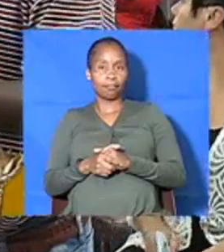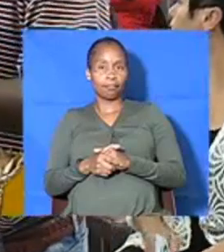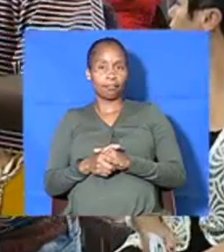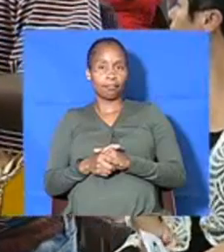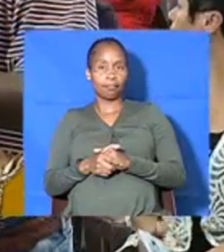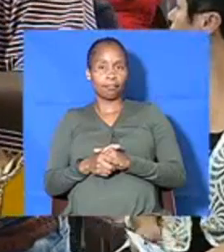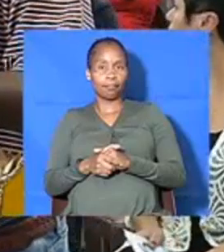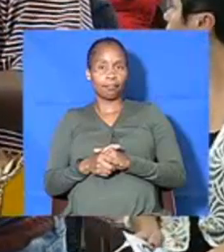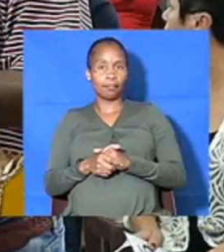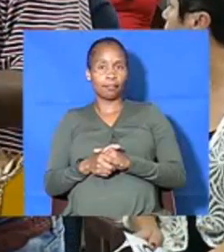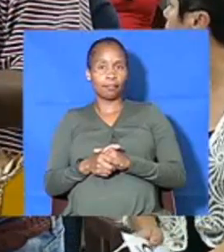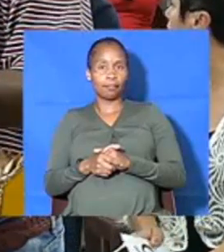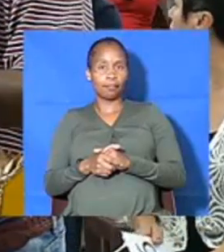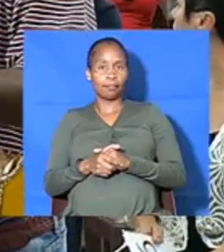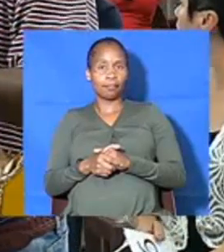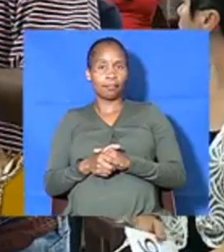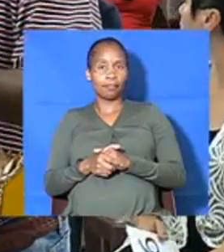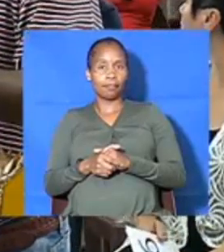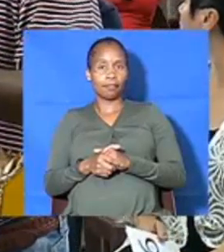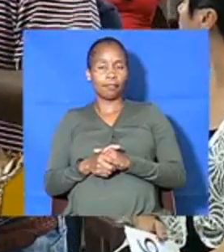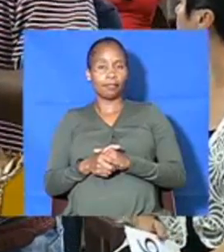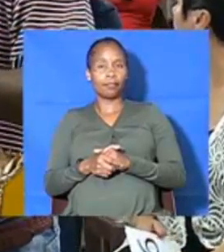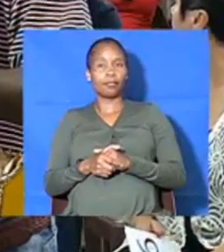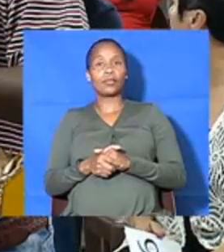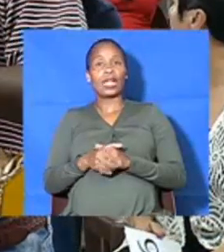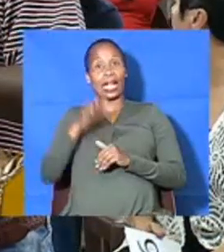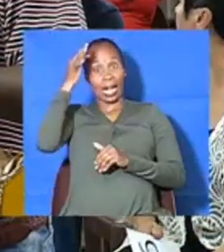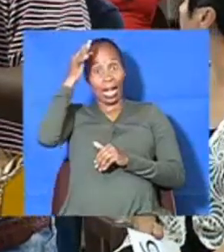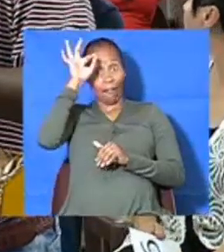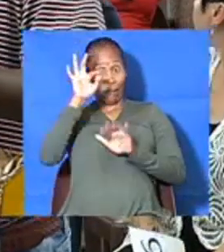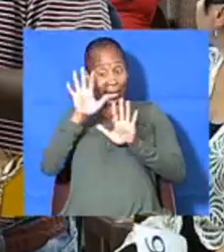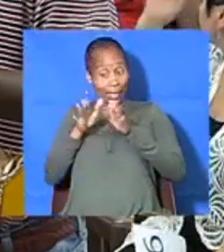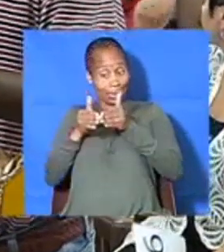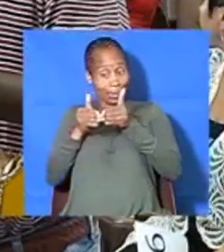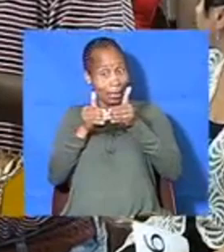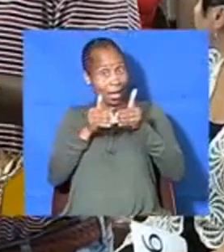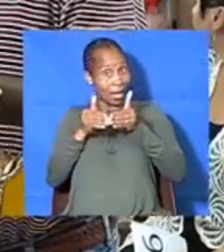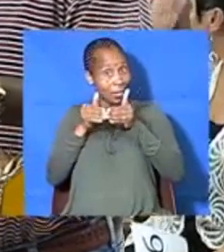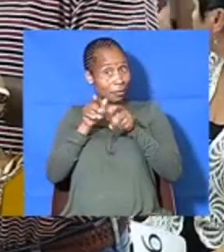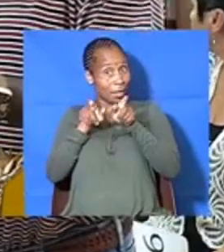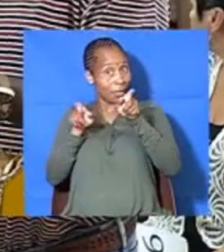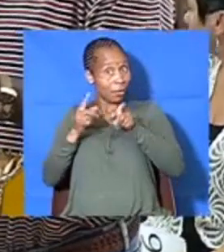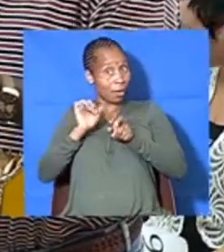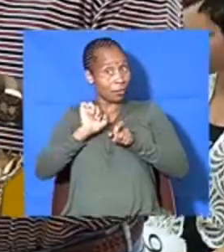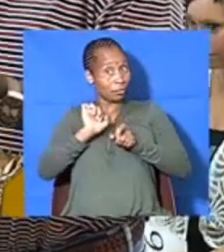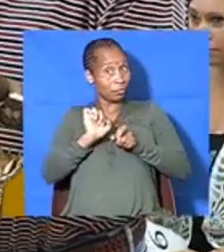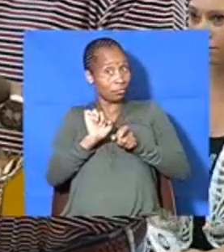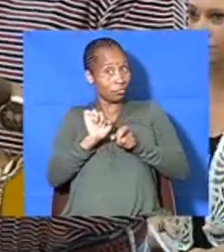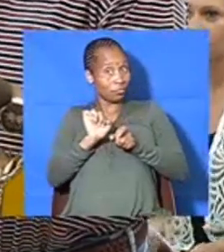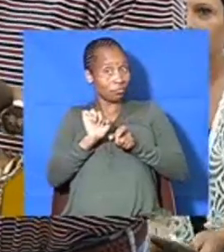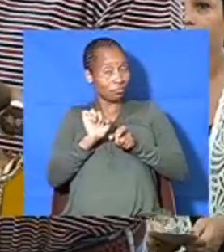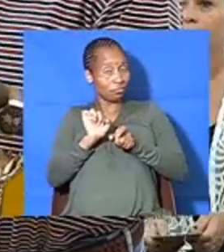and give us chance, that it is written in the book of Leviticus chapter 13.